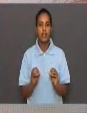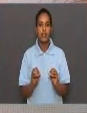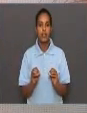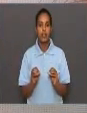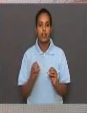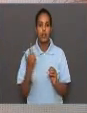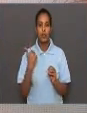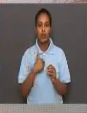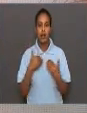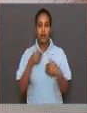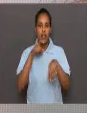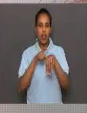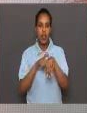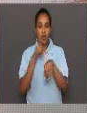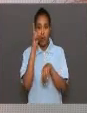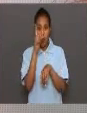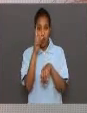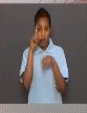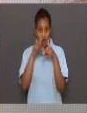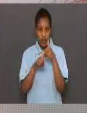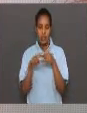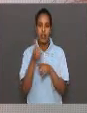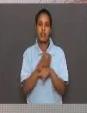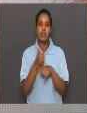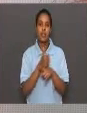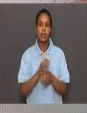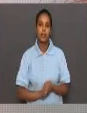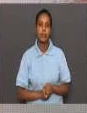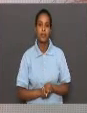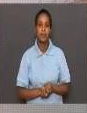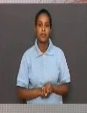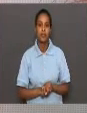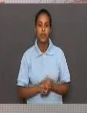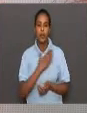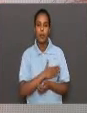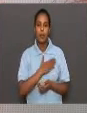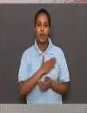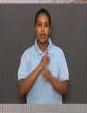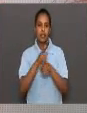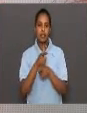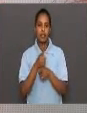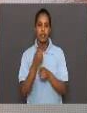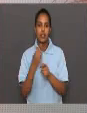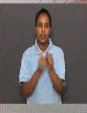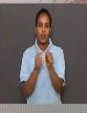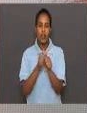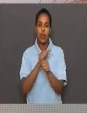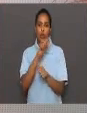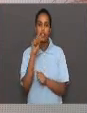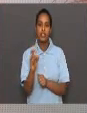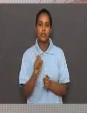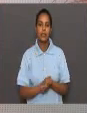Students, we have time for one last activity. Please answer the